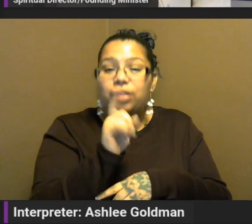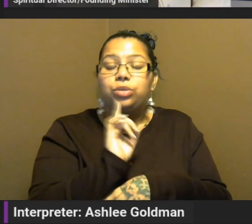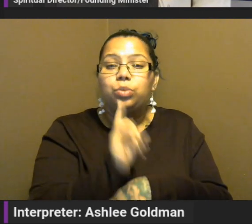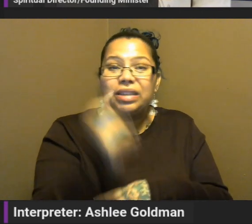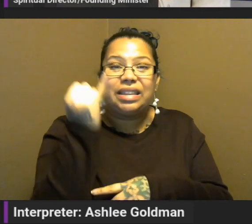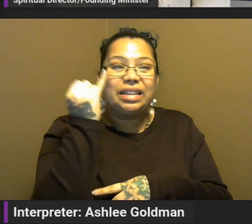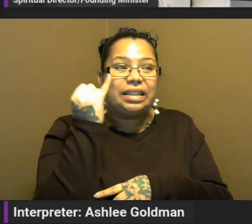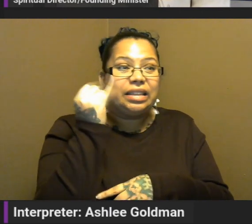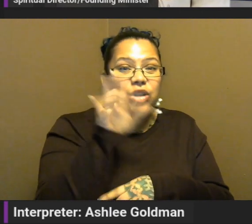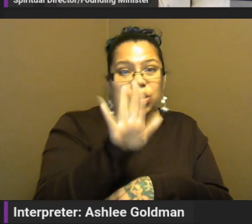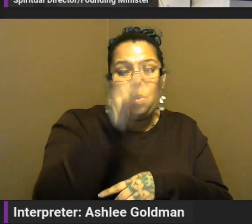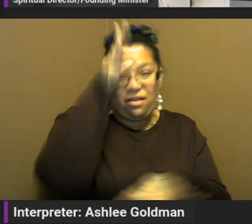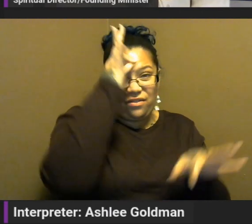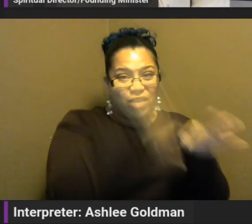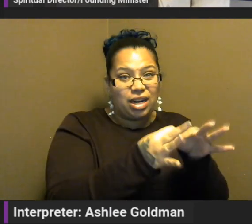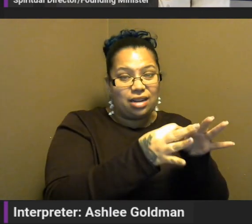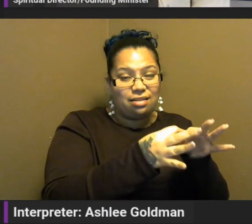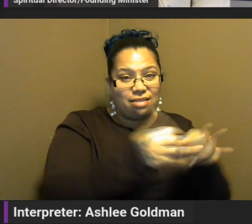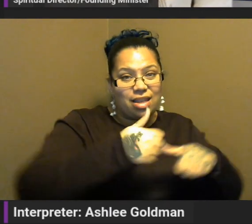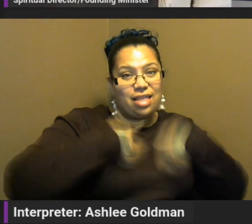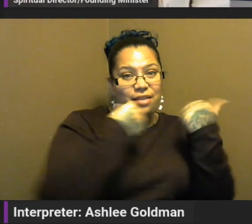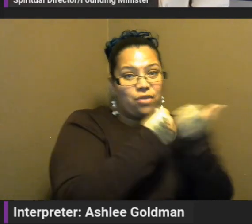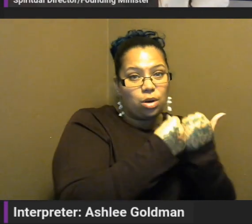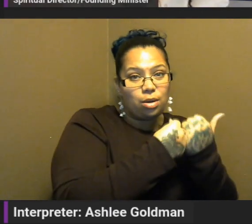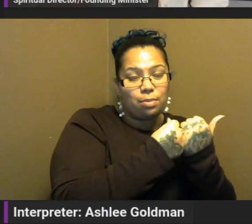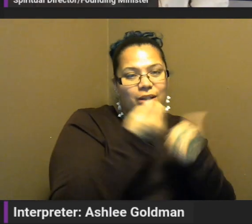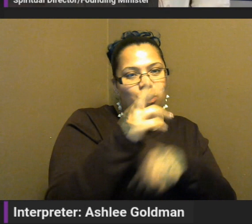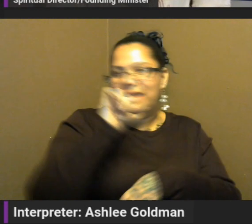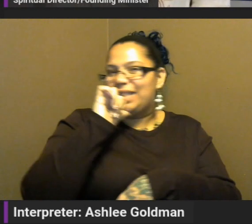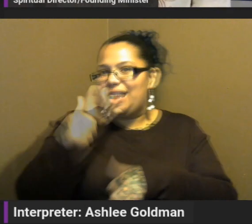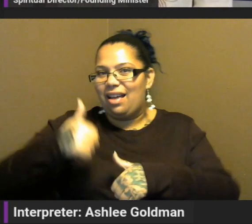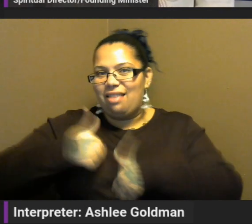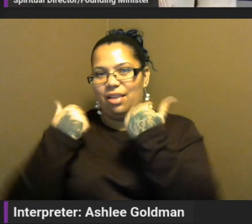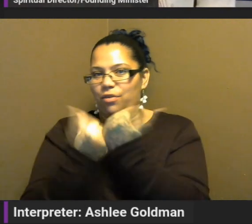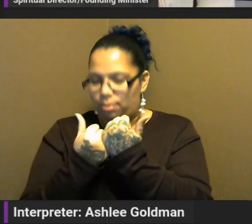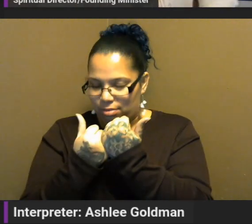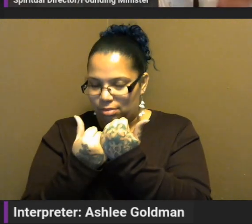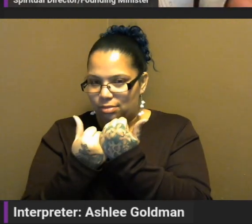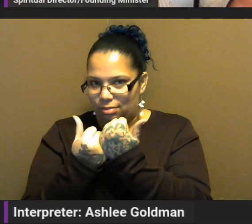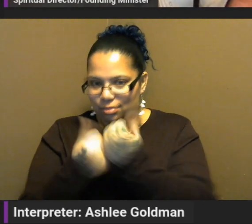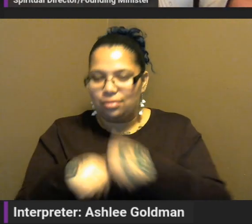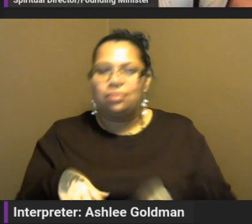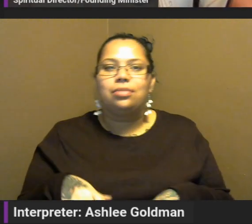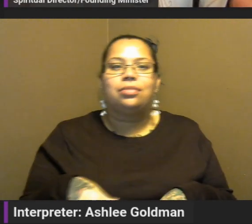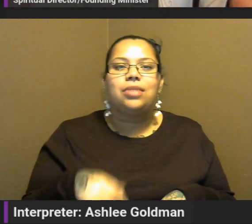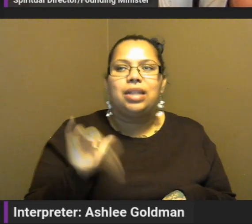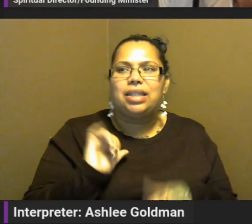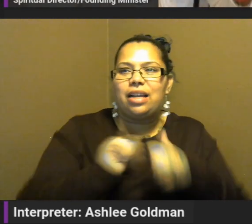faith non-life-affirming? In the same way that, you know, we talk about negative and